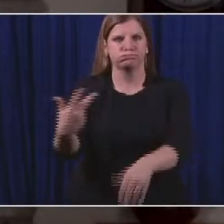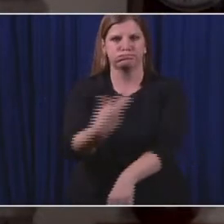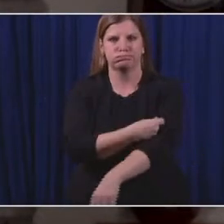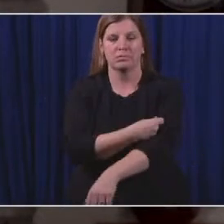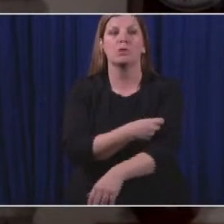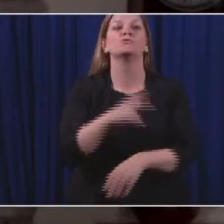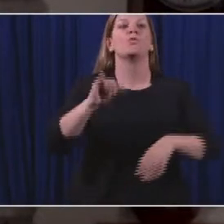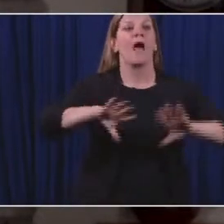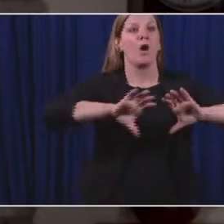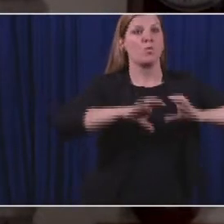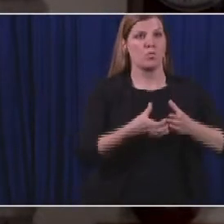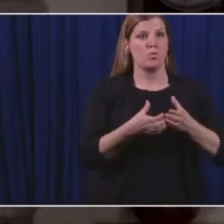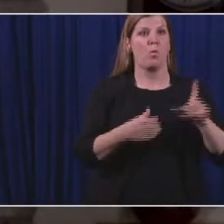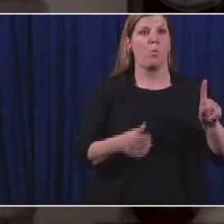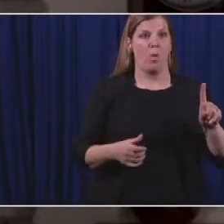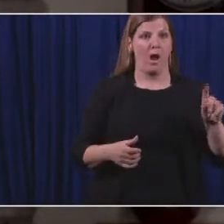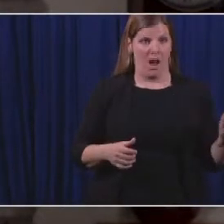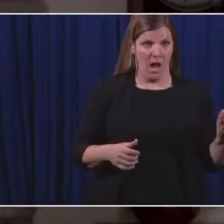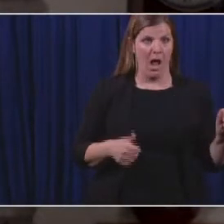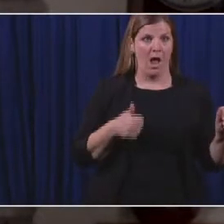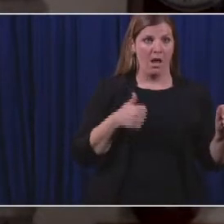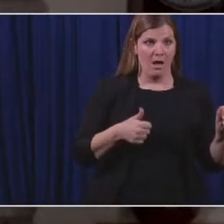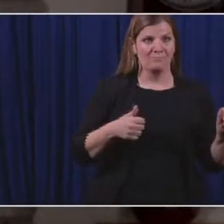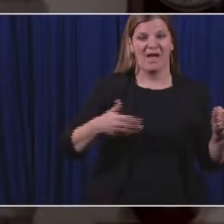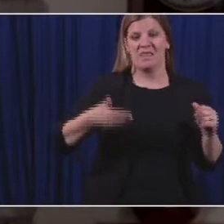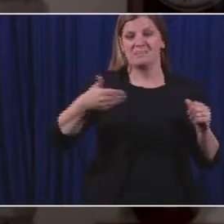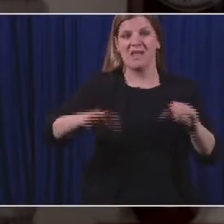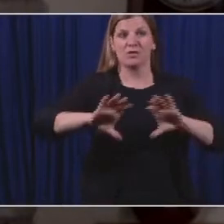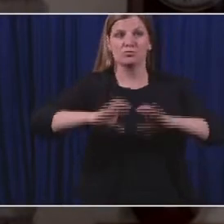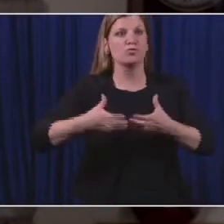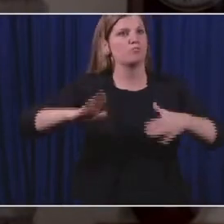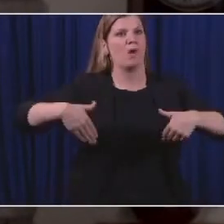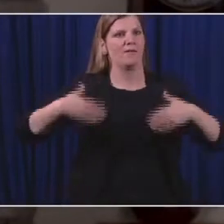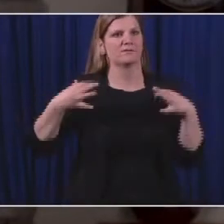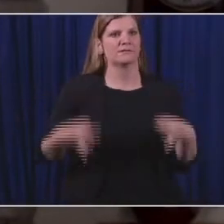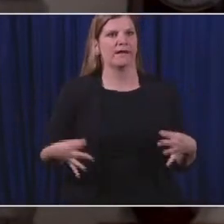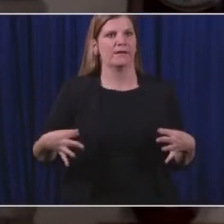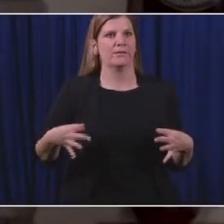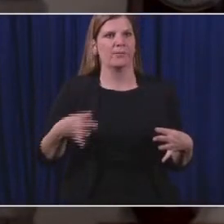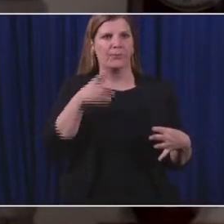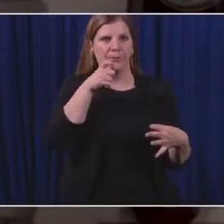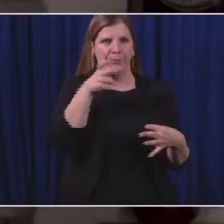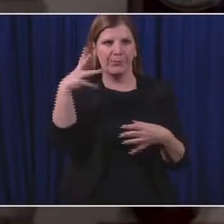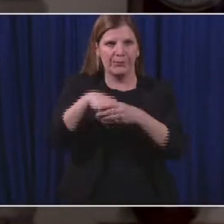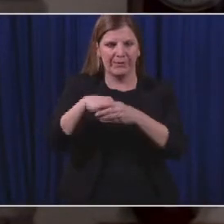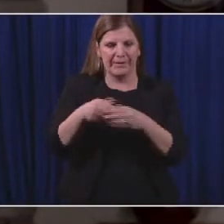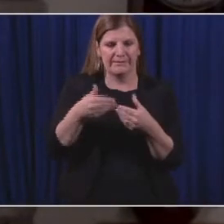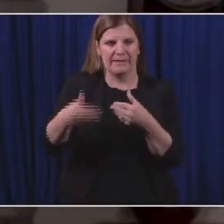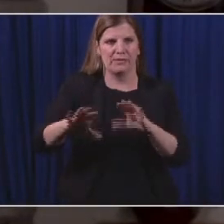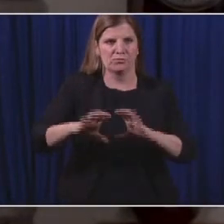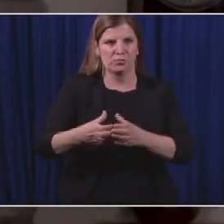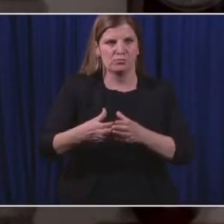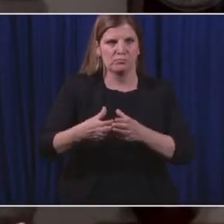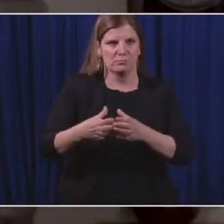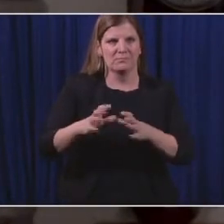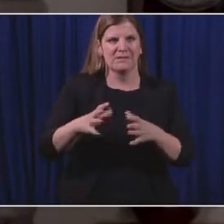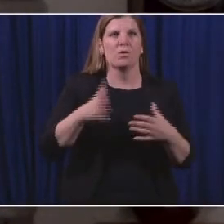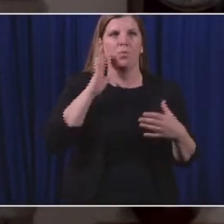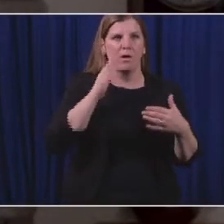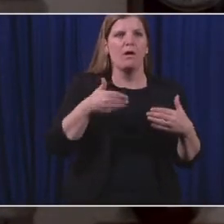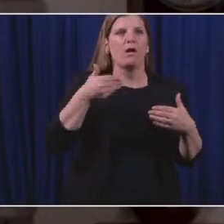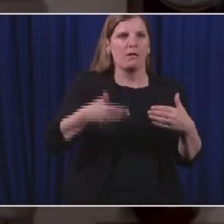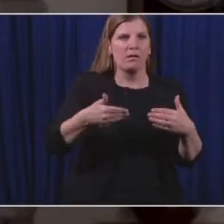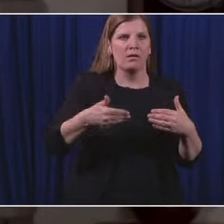how that prioritization will be made. But when you talk about a general population, that would basically mean anybody could